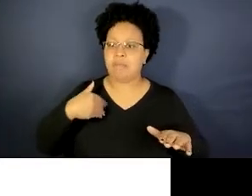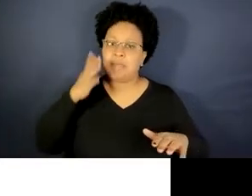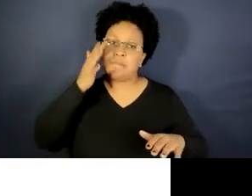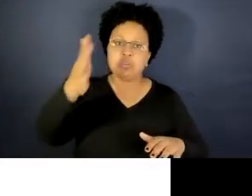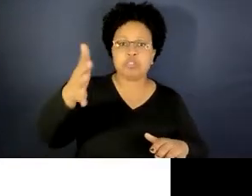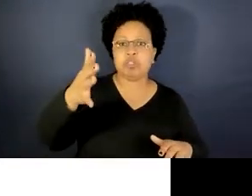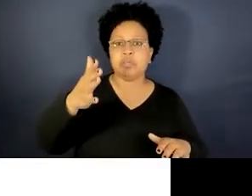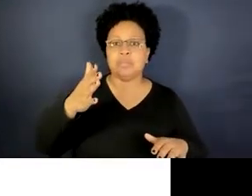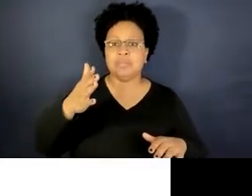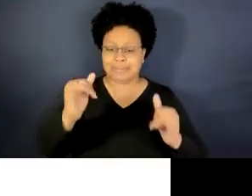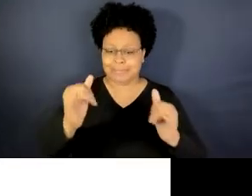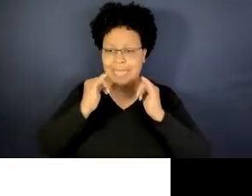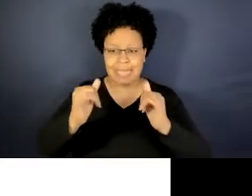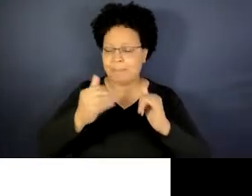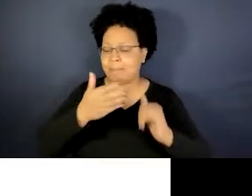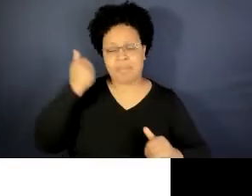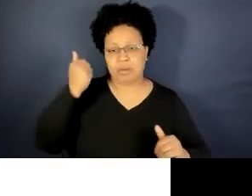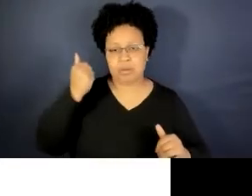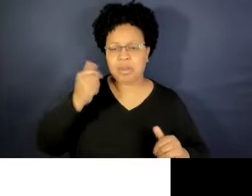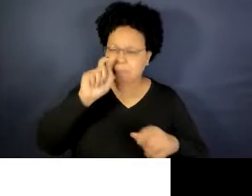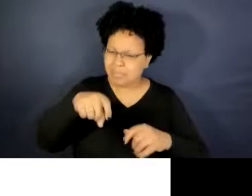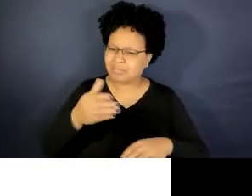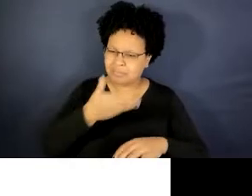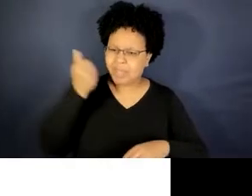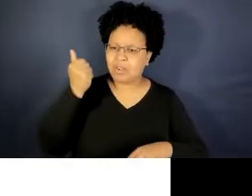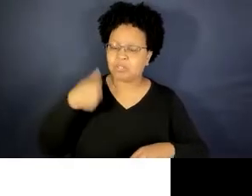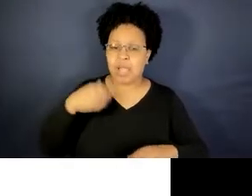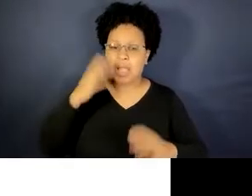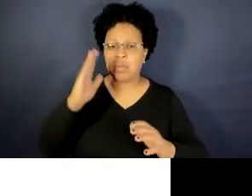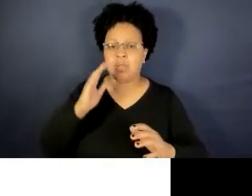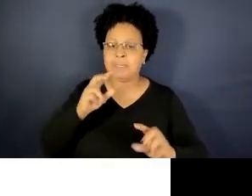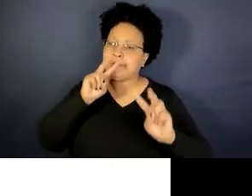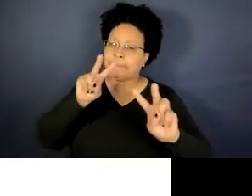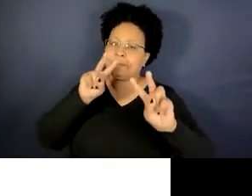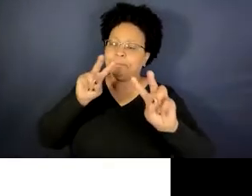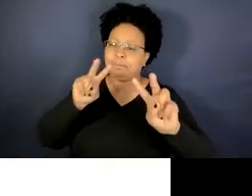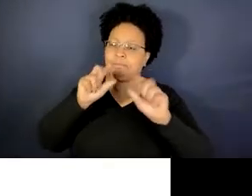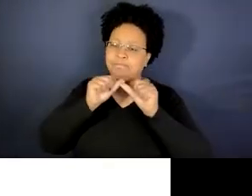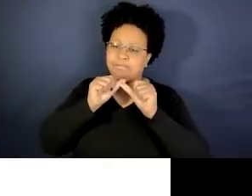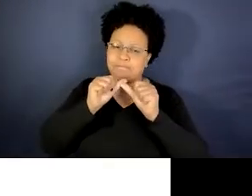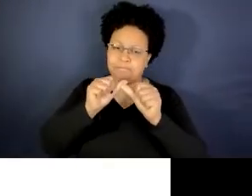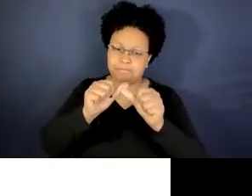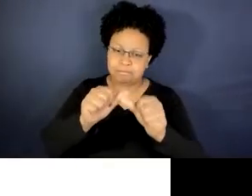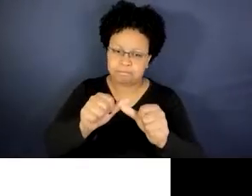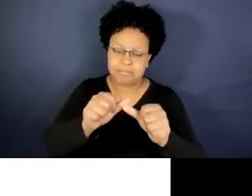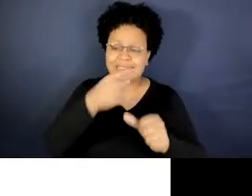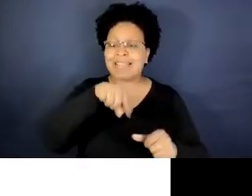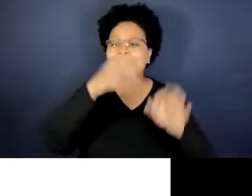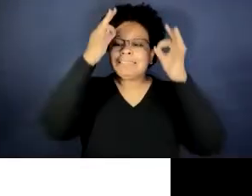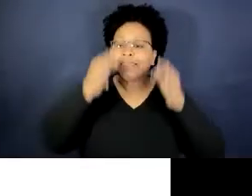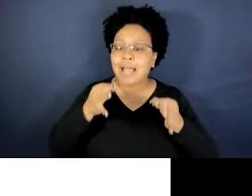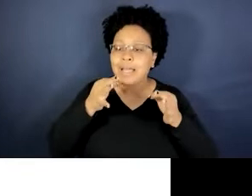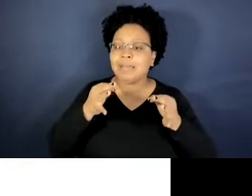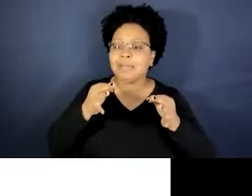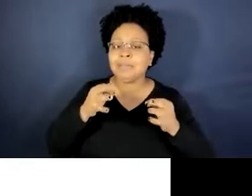be. So I'm going to hold on. I'm going to hope. And they decided to hope. They were in those dimensions